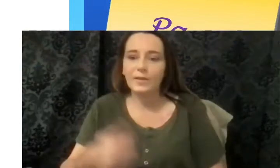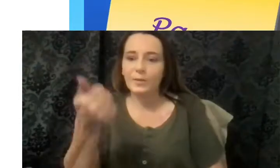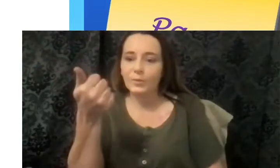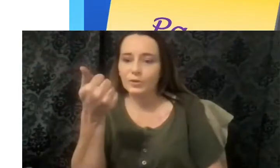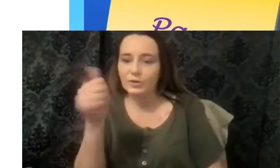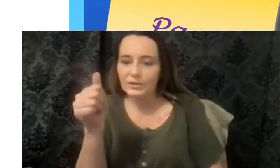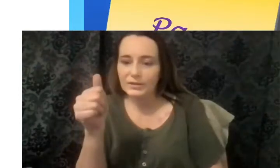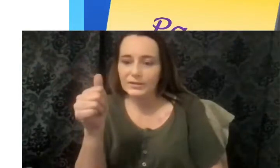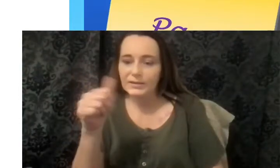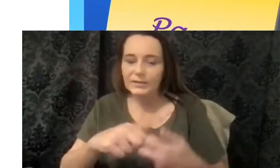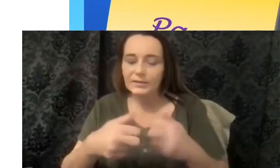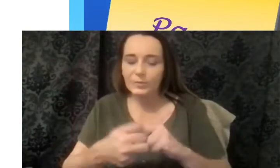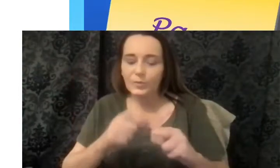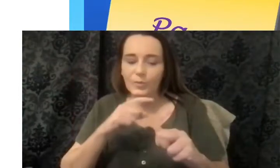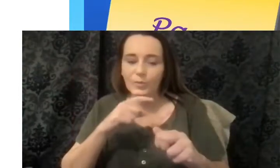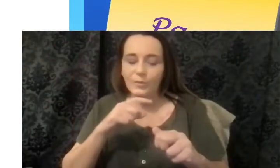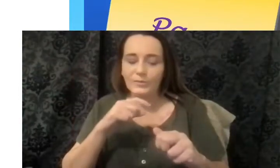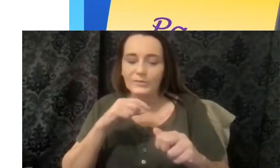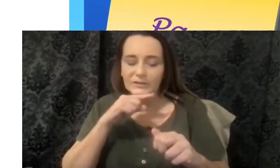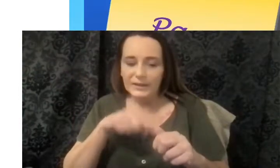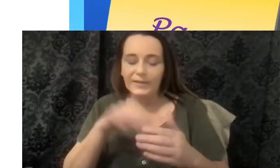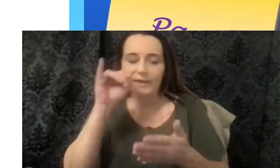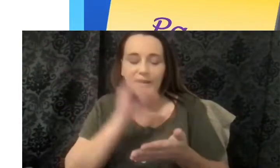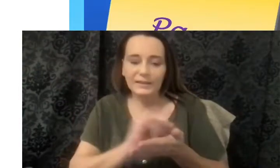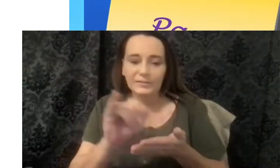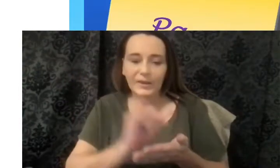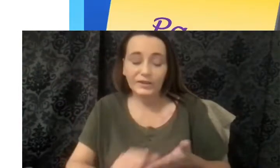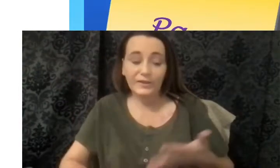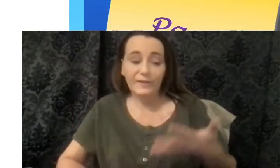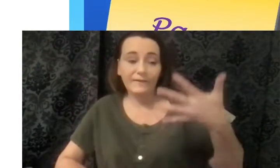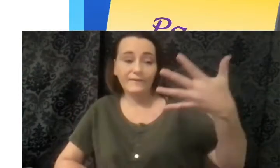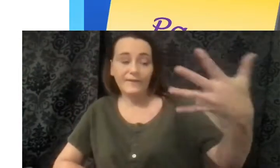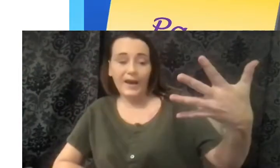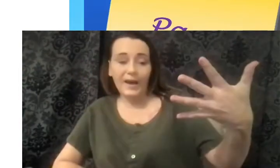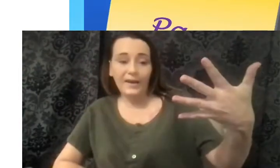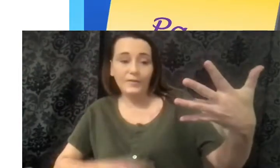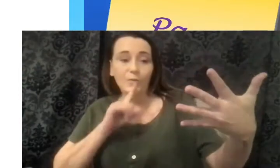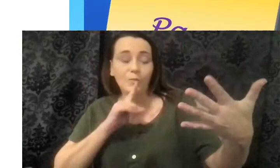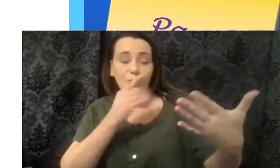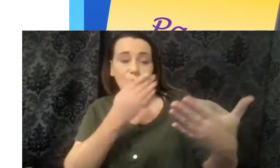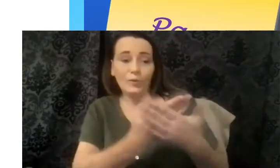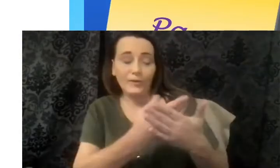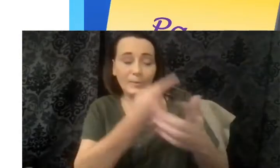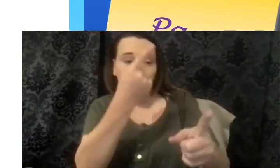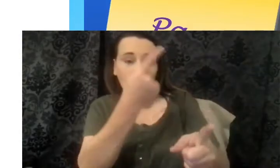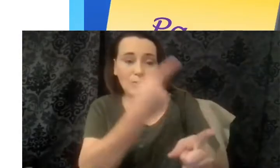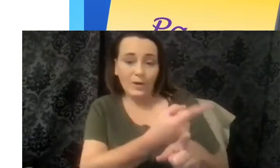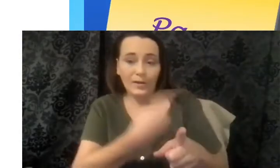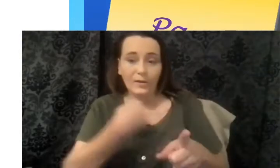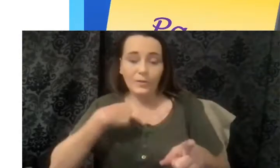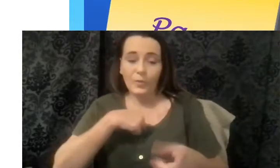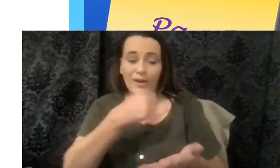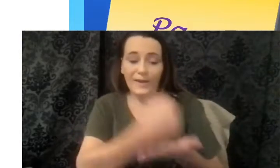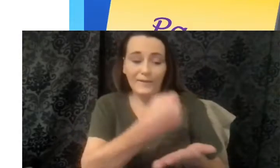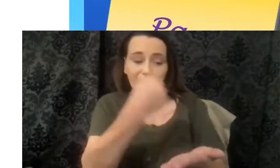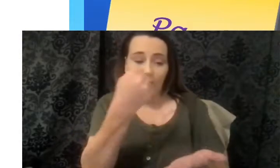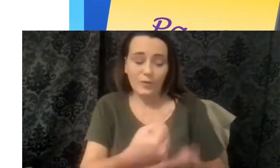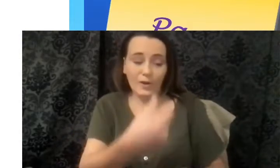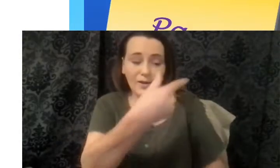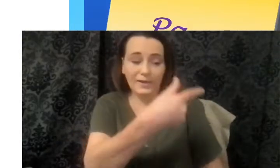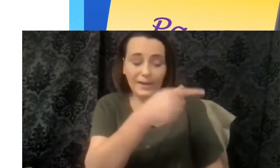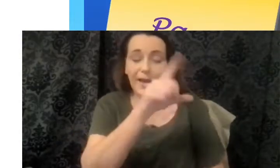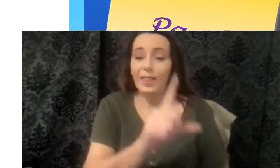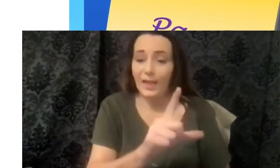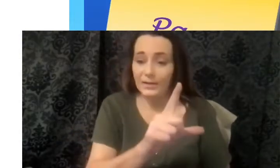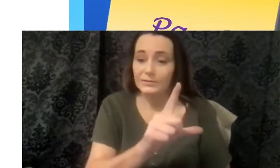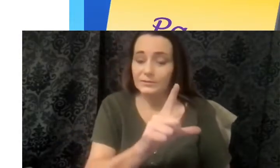Okay, 5 of those concerns were proven to be valid. We have credit card guidelines in our in